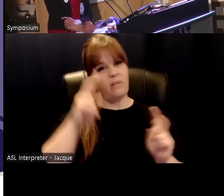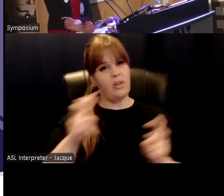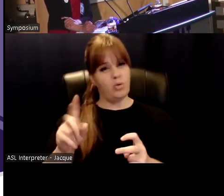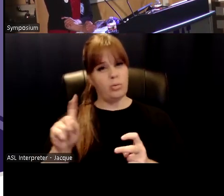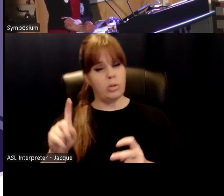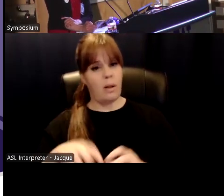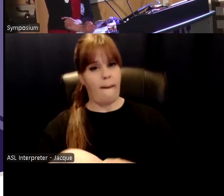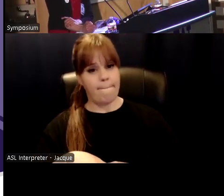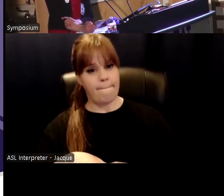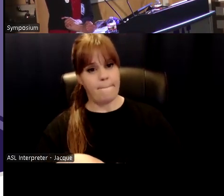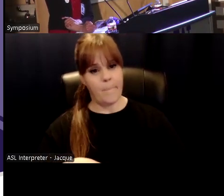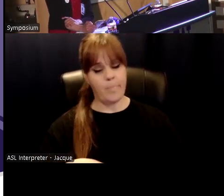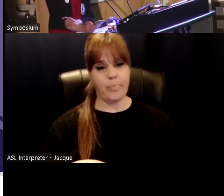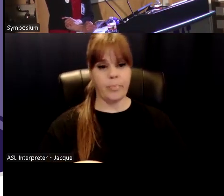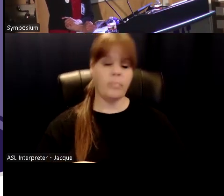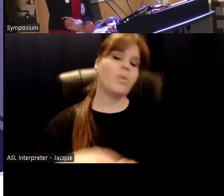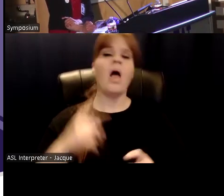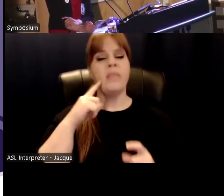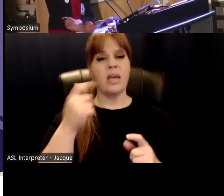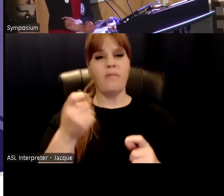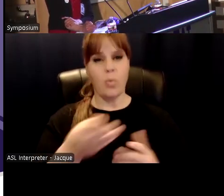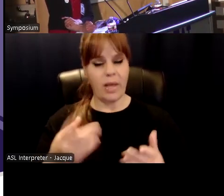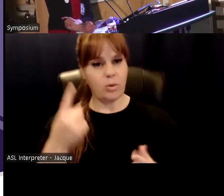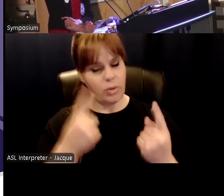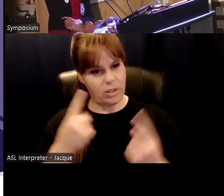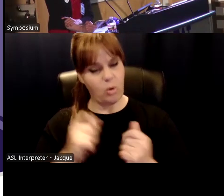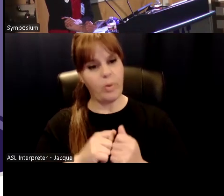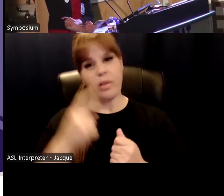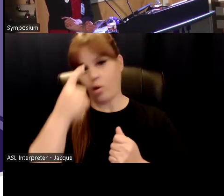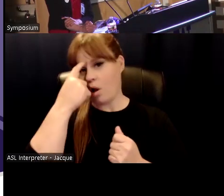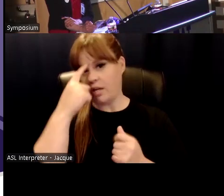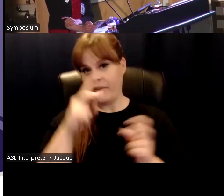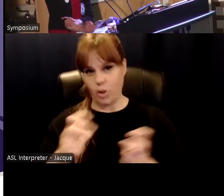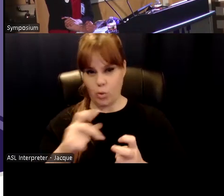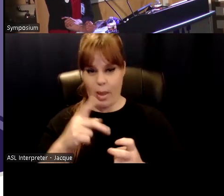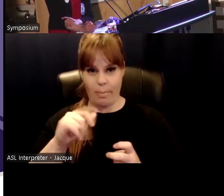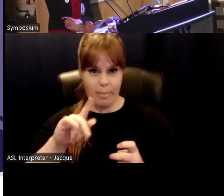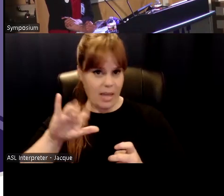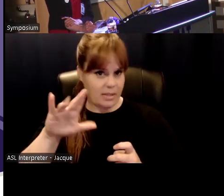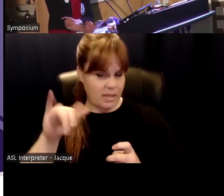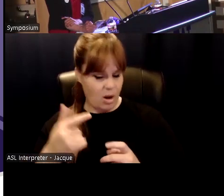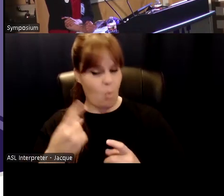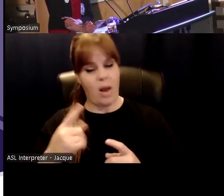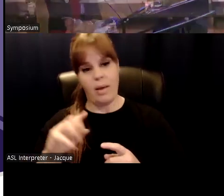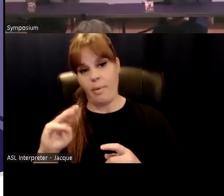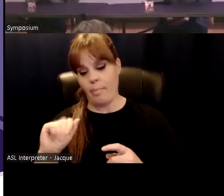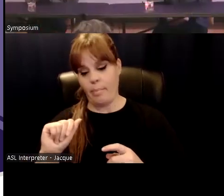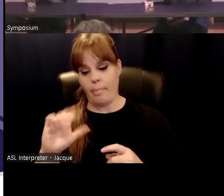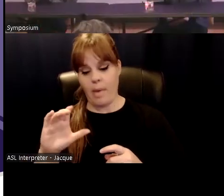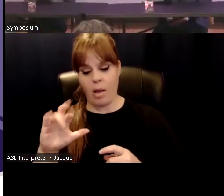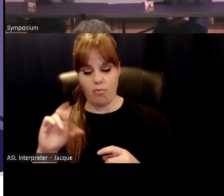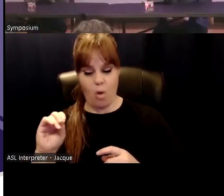I think a couple of things to consider with cognitive issues and pacing, and one is sort of a macro level and one's a micro level,